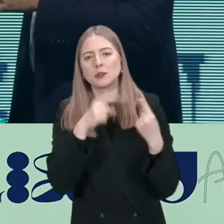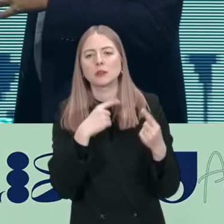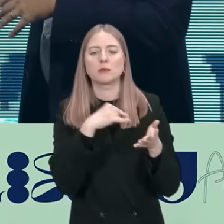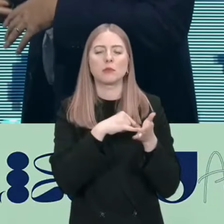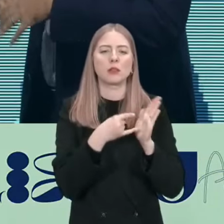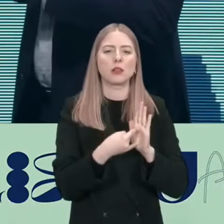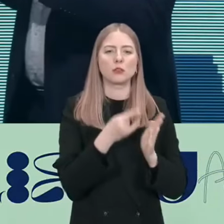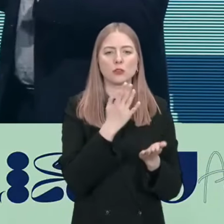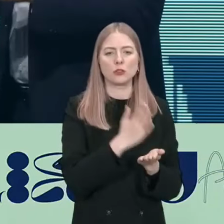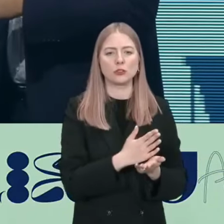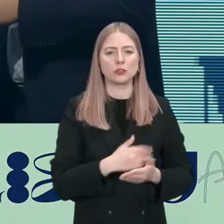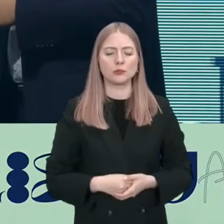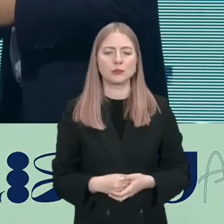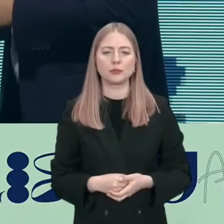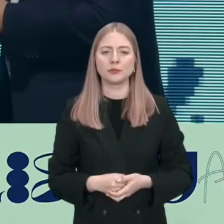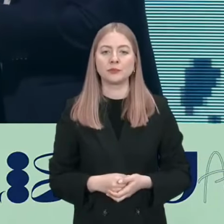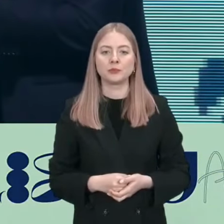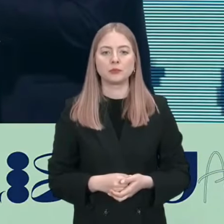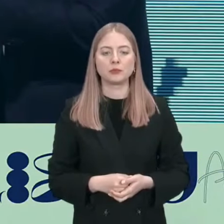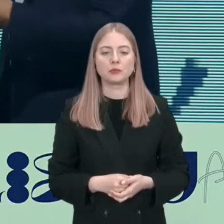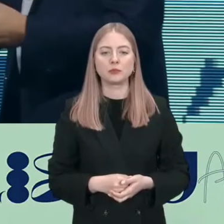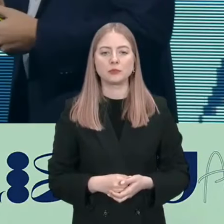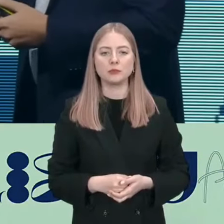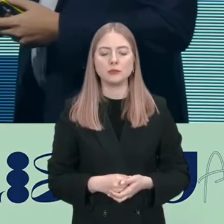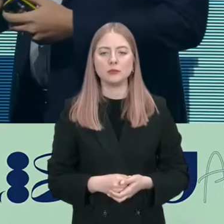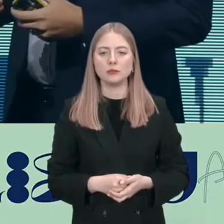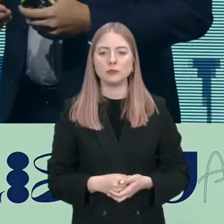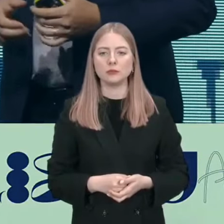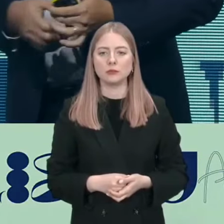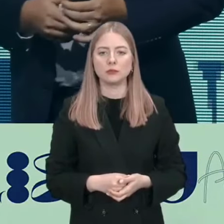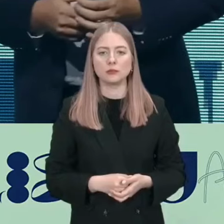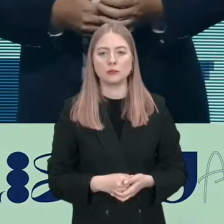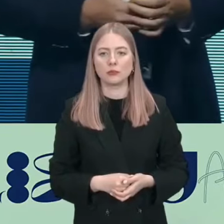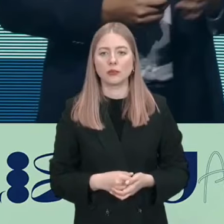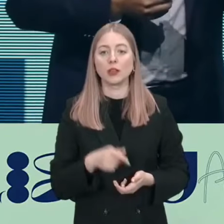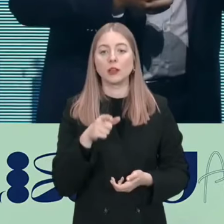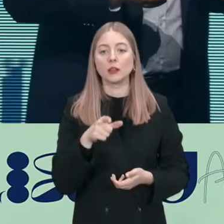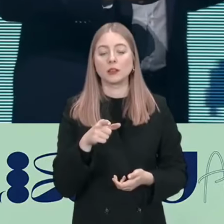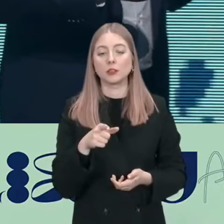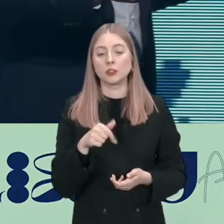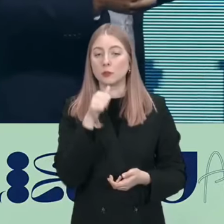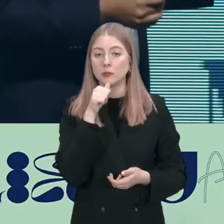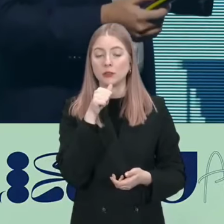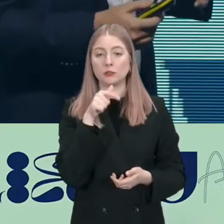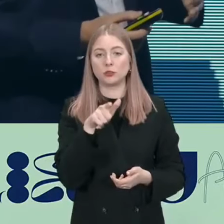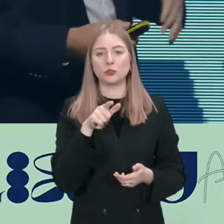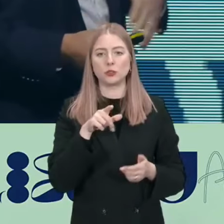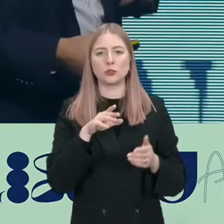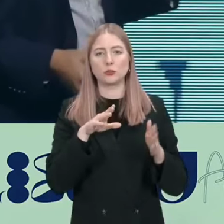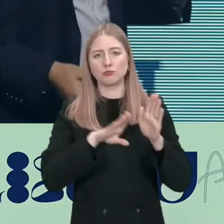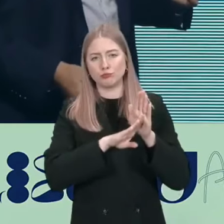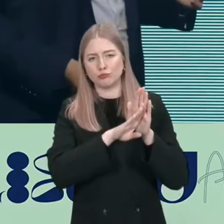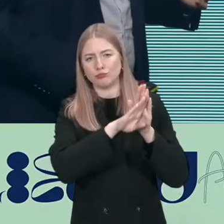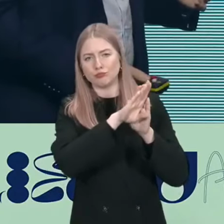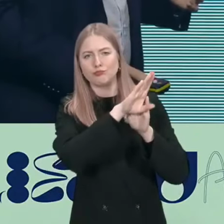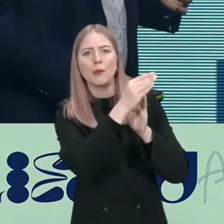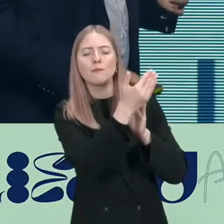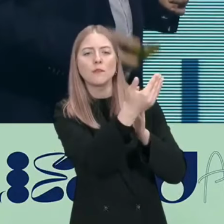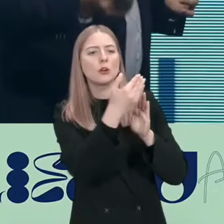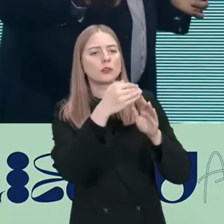your future development plans, growth strategies, etc. But let's see what it really looks like in terms of the